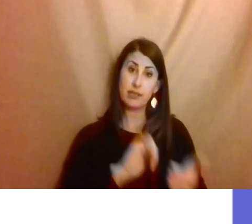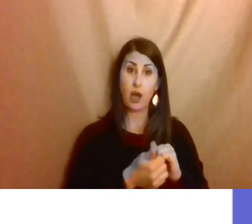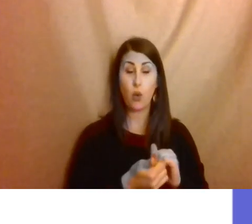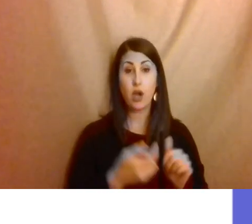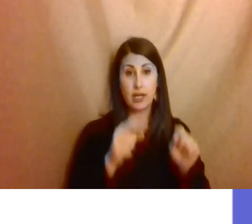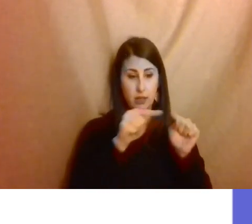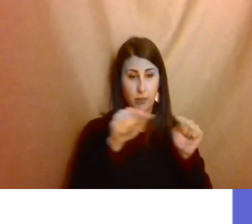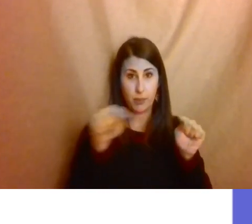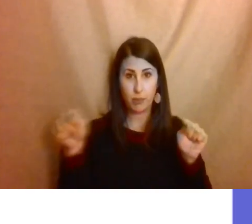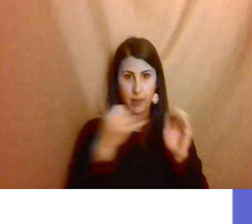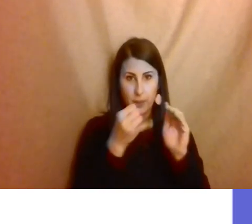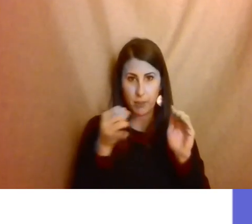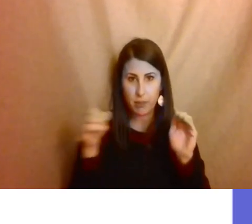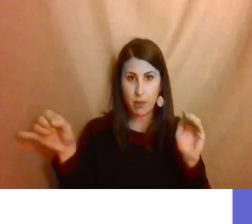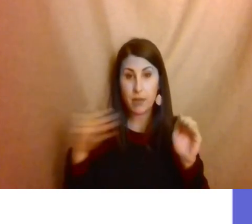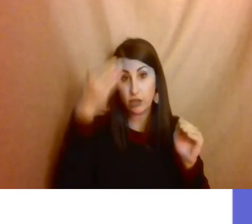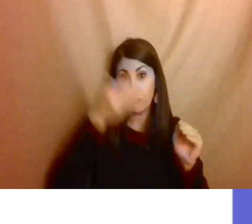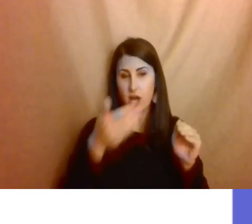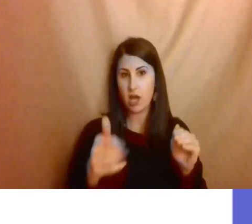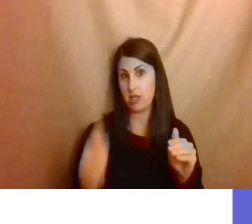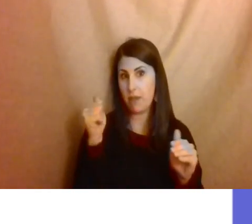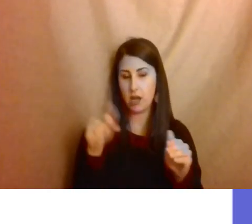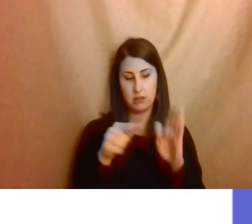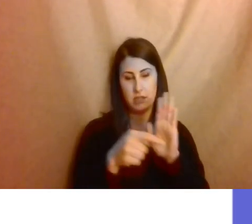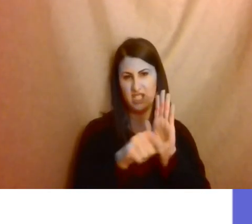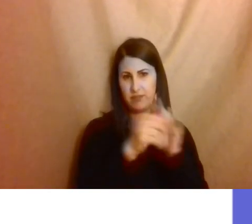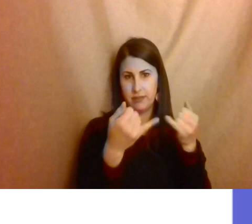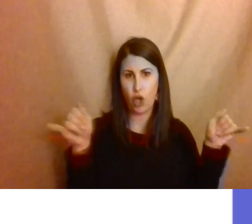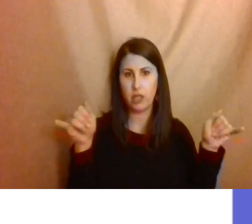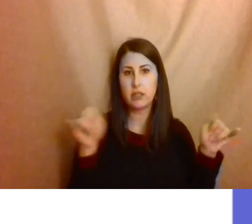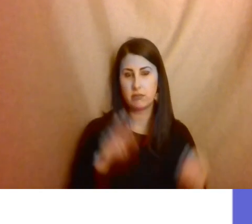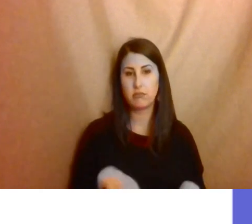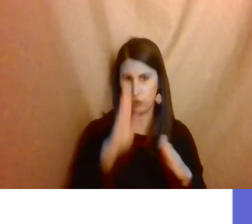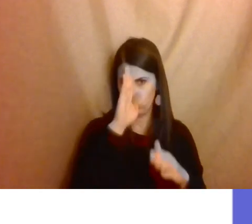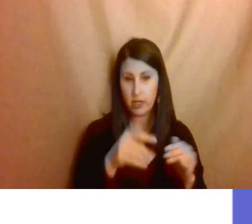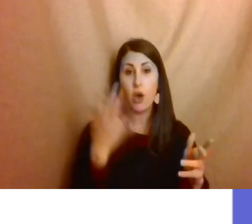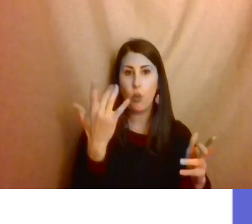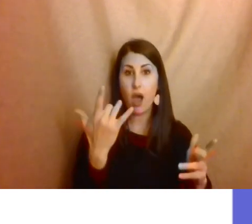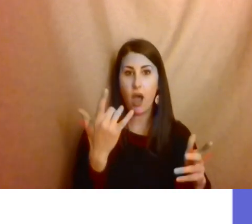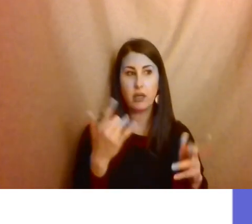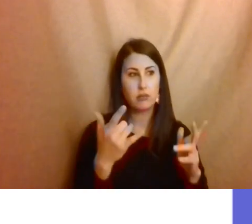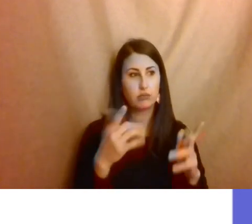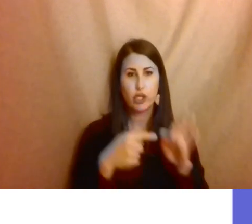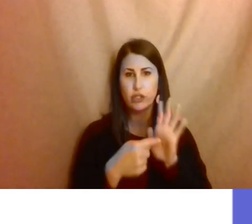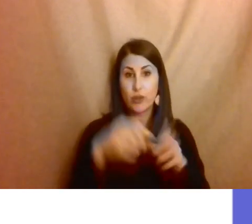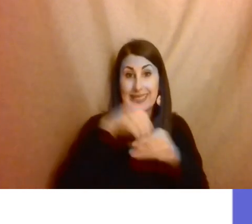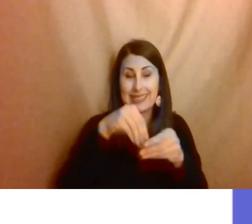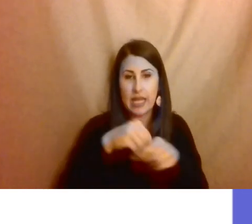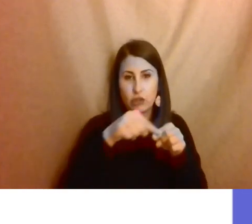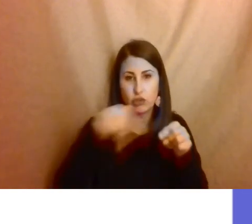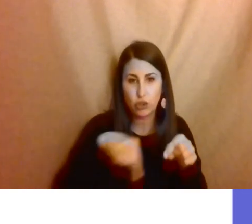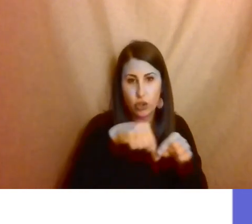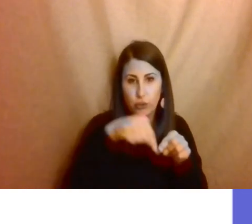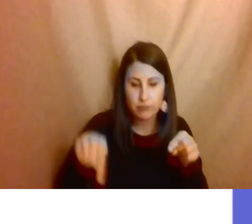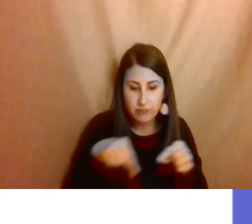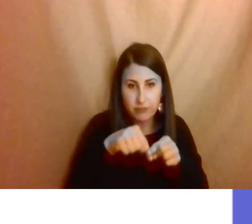that it's circular in the inside. Okay. So go ahead and pause this and try some of these. Again, this one should be